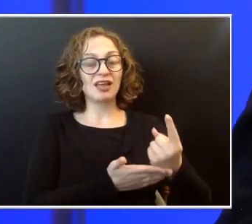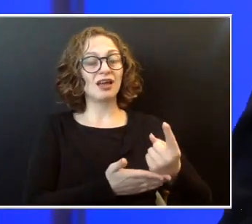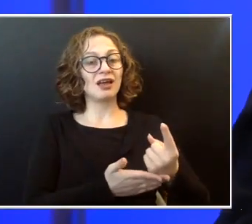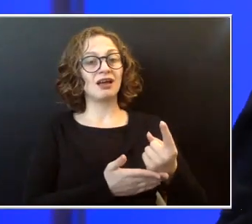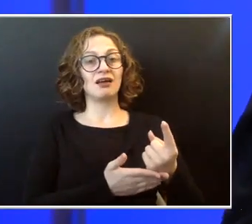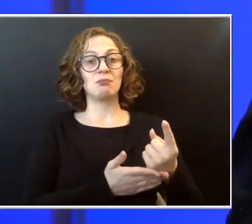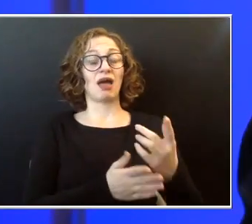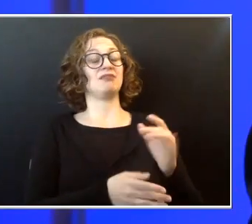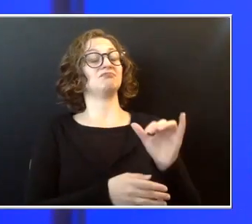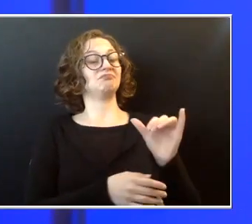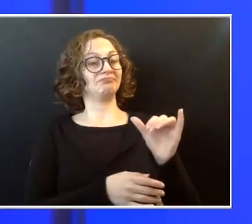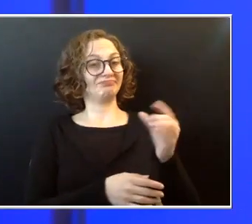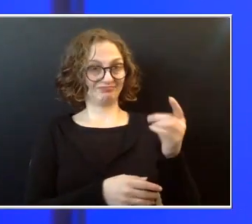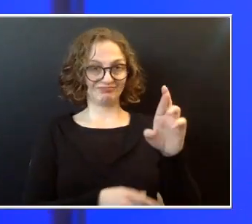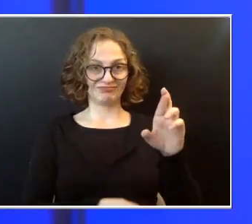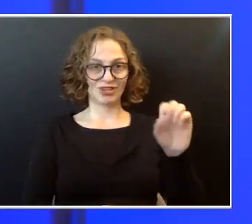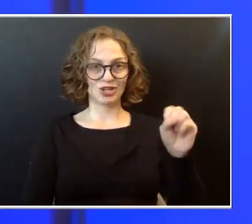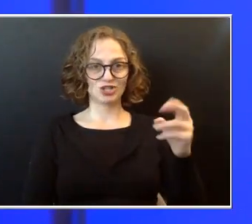Sharma